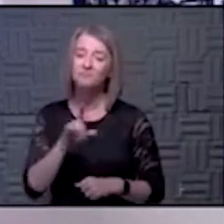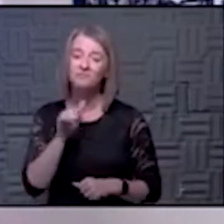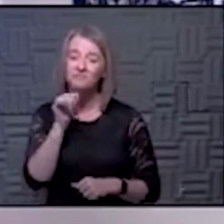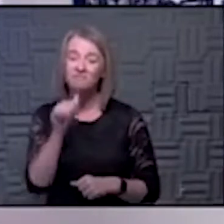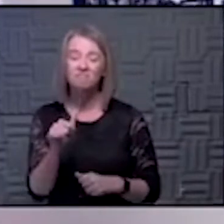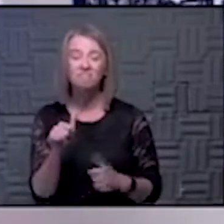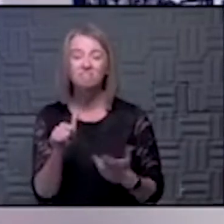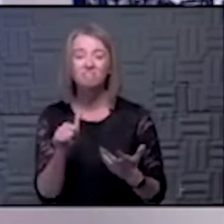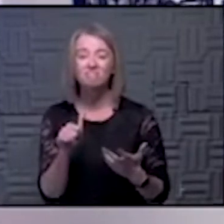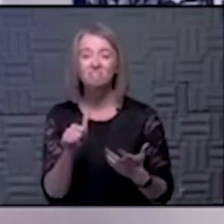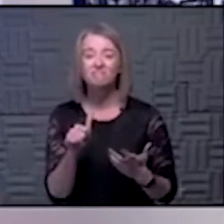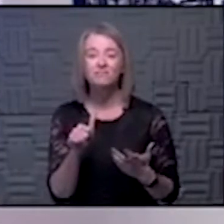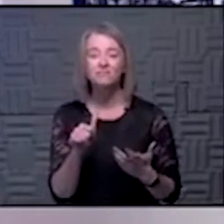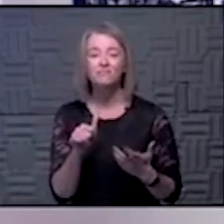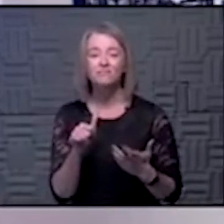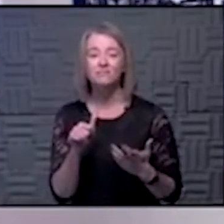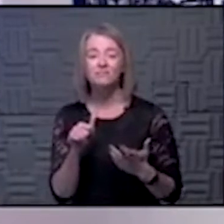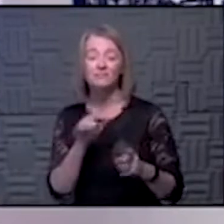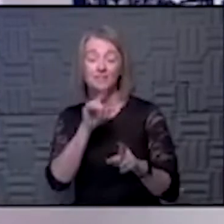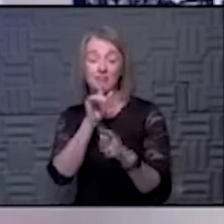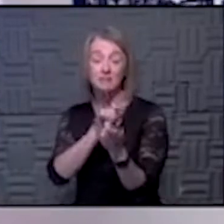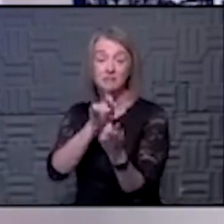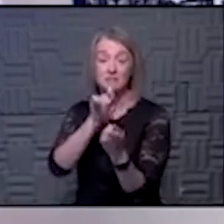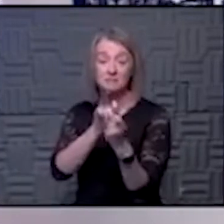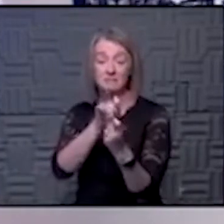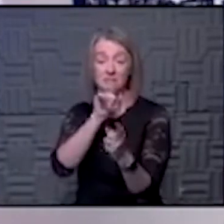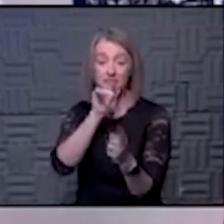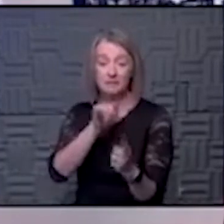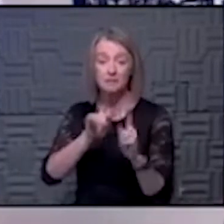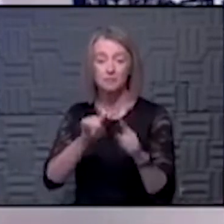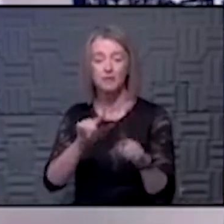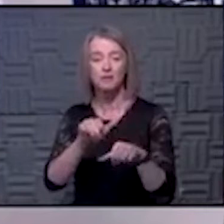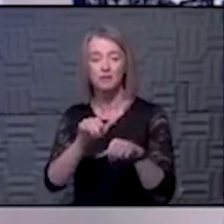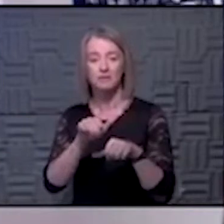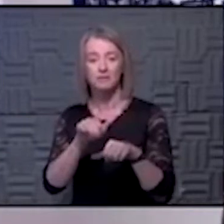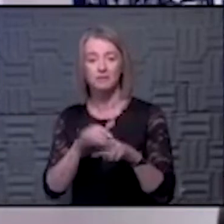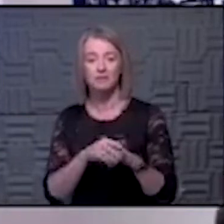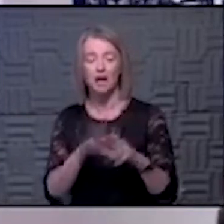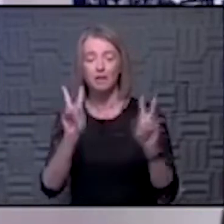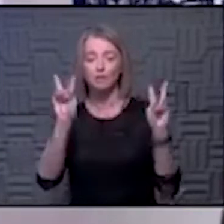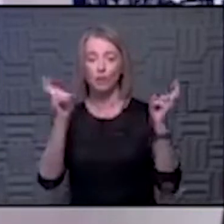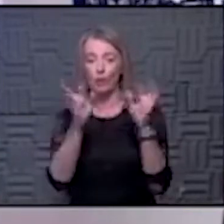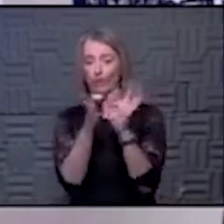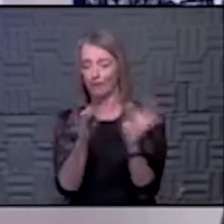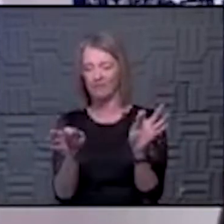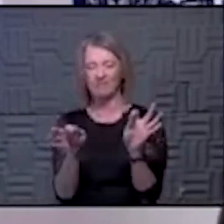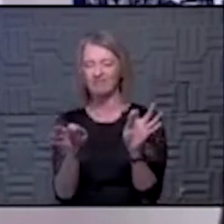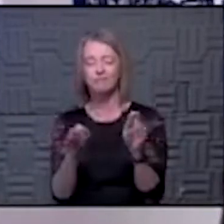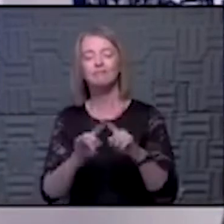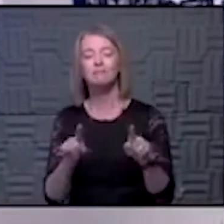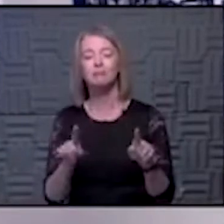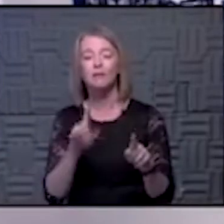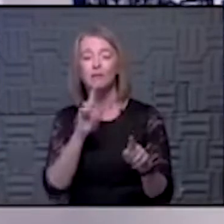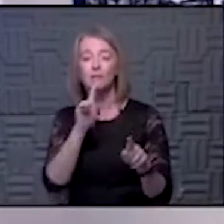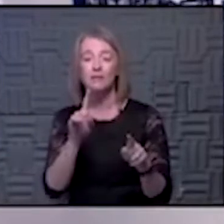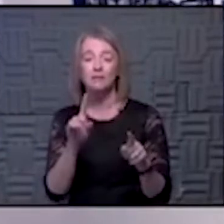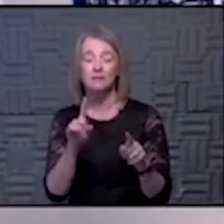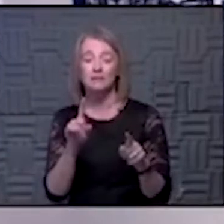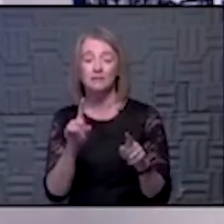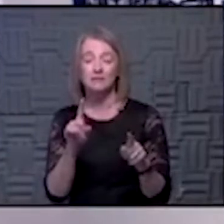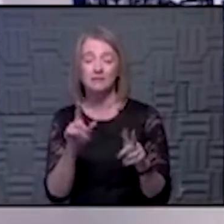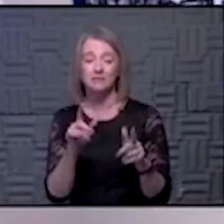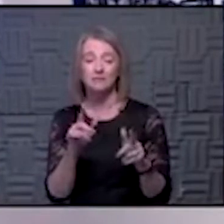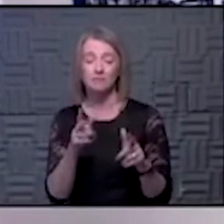really any, I can't really give you a cookie cutter answer there, a slogan per se. Really, the words that